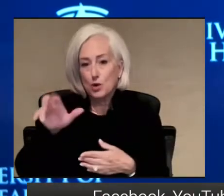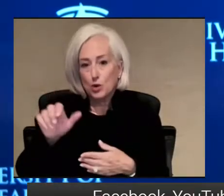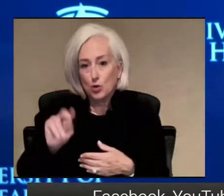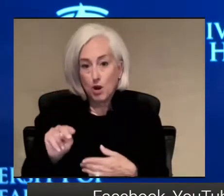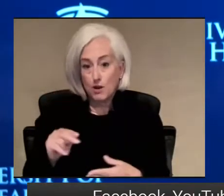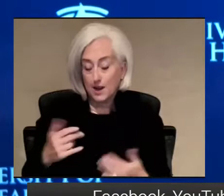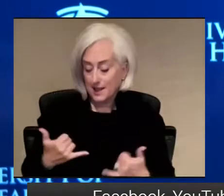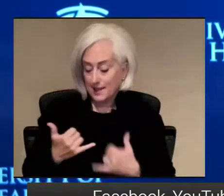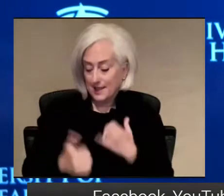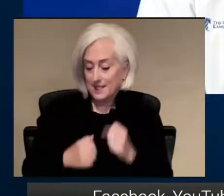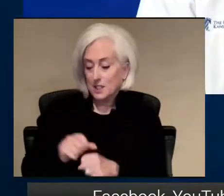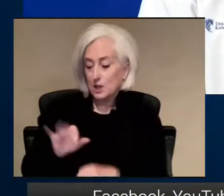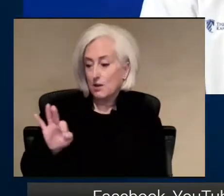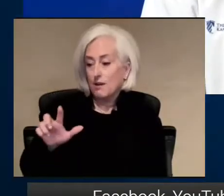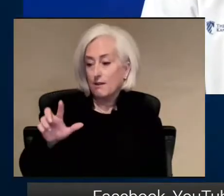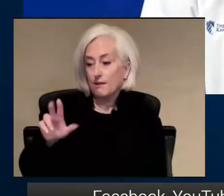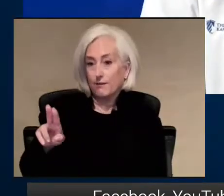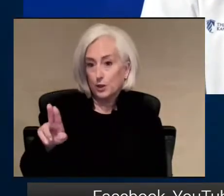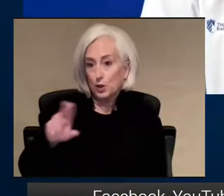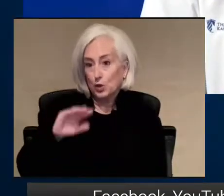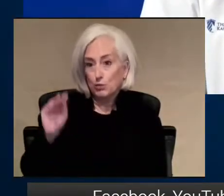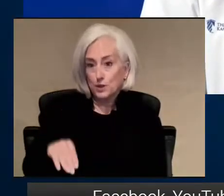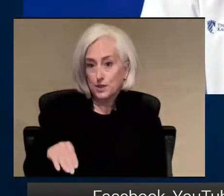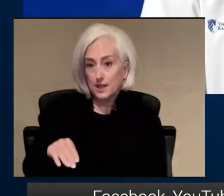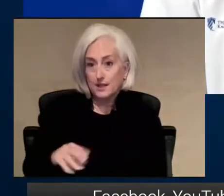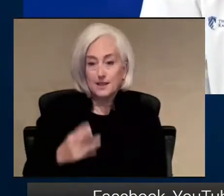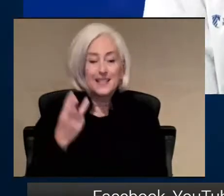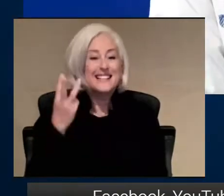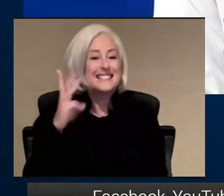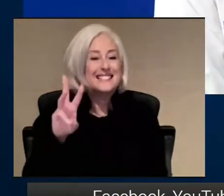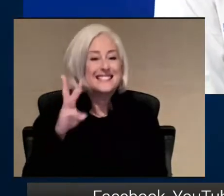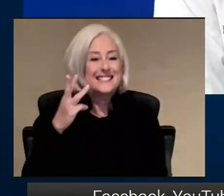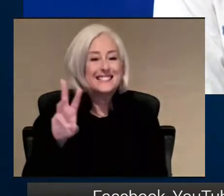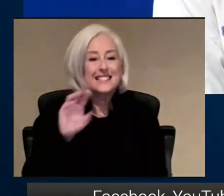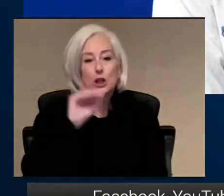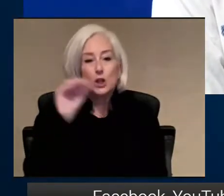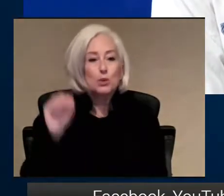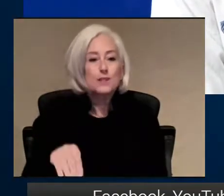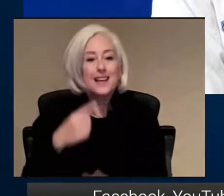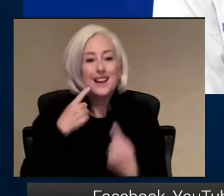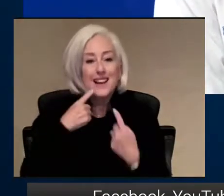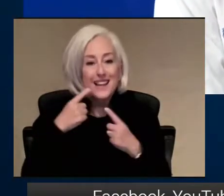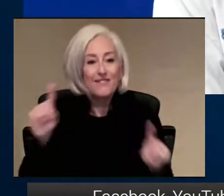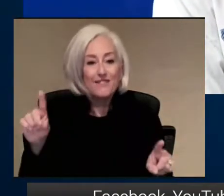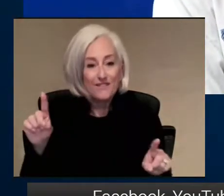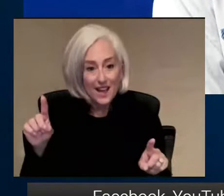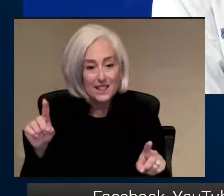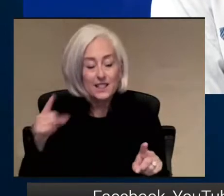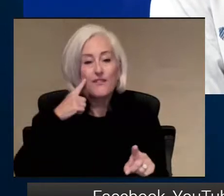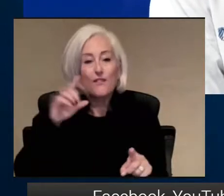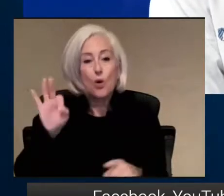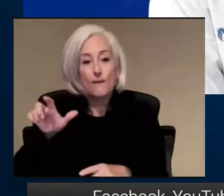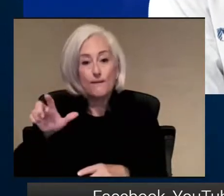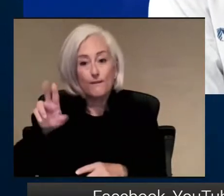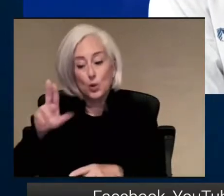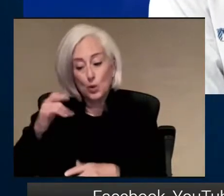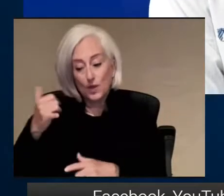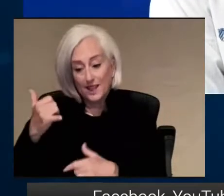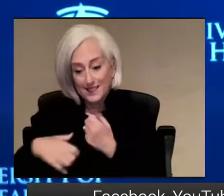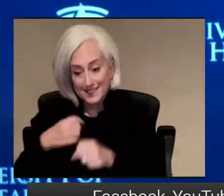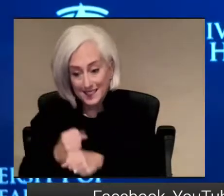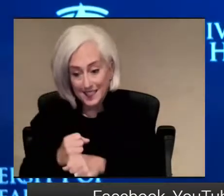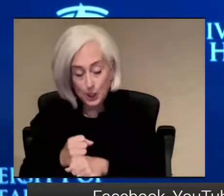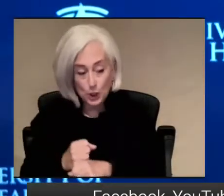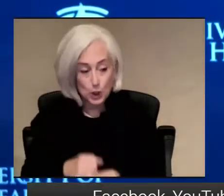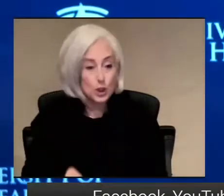Hawk? 16% of vaccine effectiveness. 16? We're still 75. It's hugely different. You don't want to have